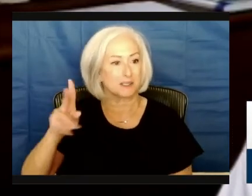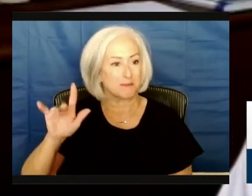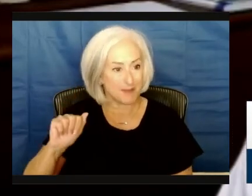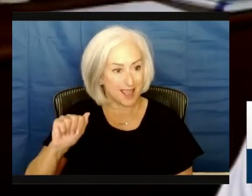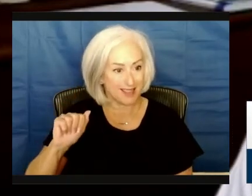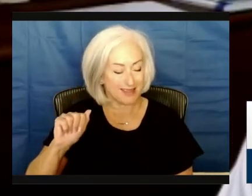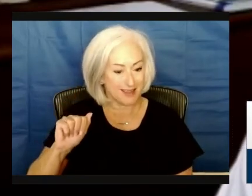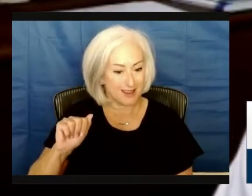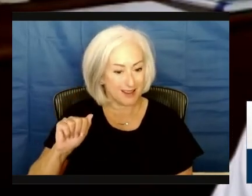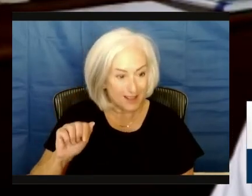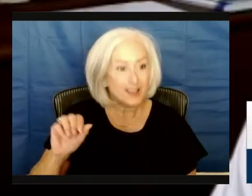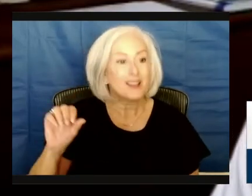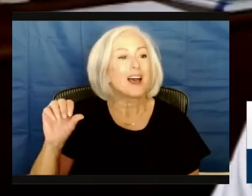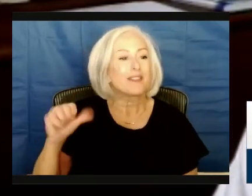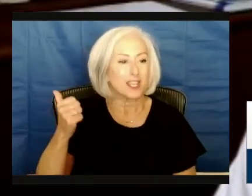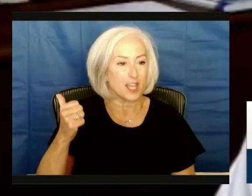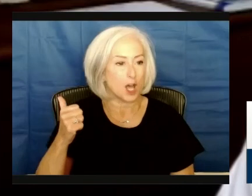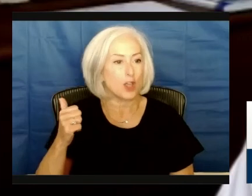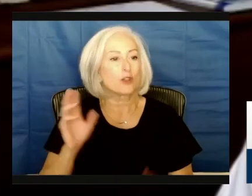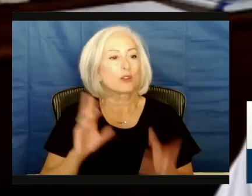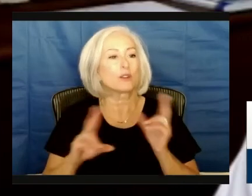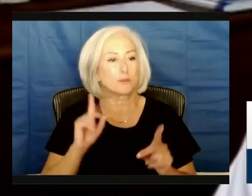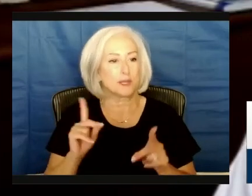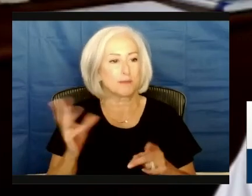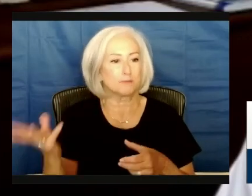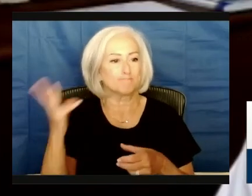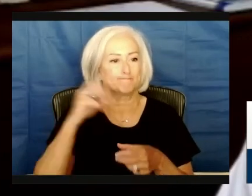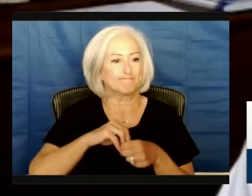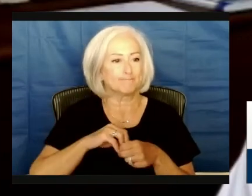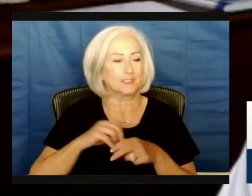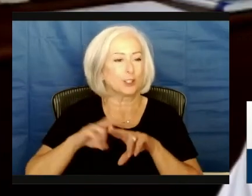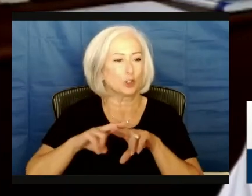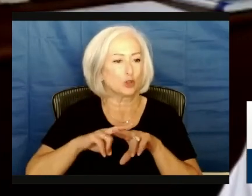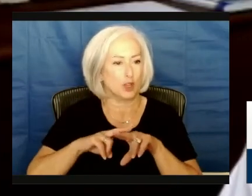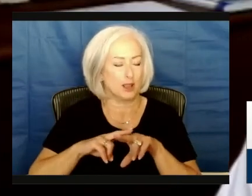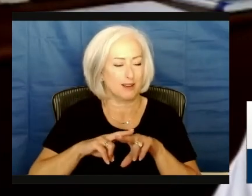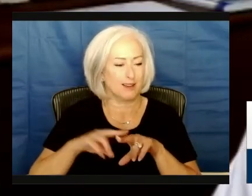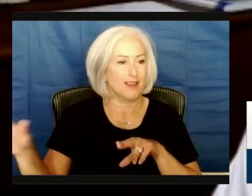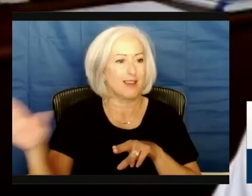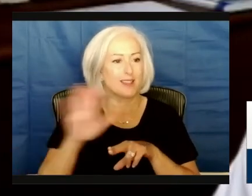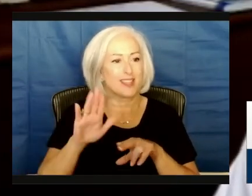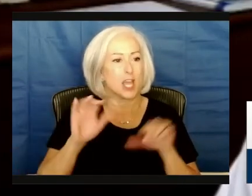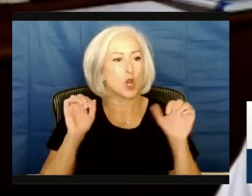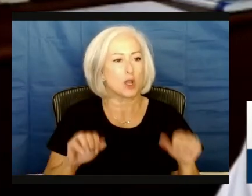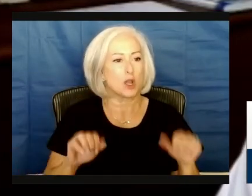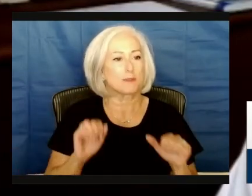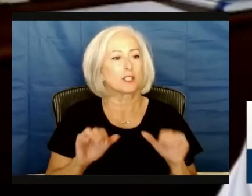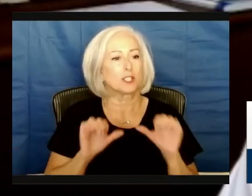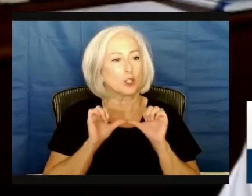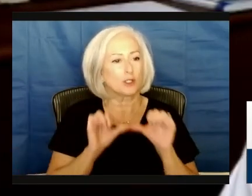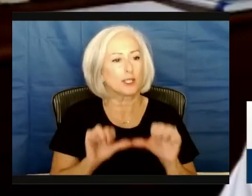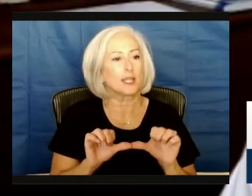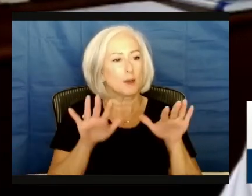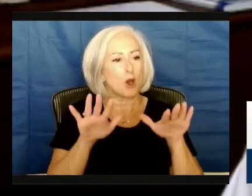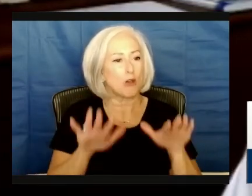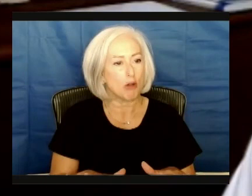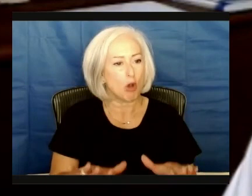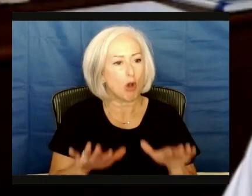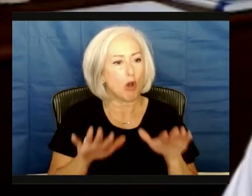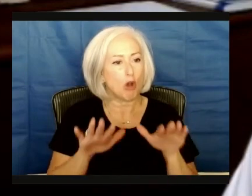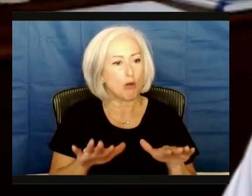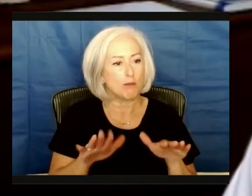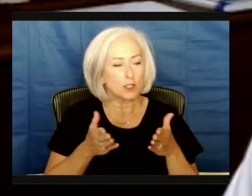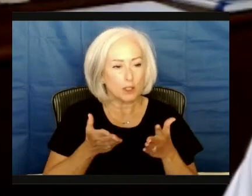passengers on the Amtrak, their ability to remain calm through the event and to